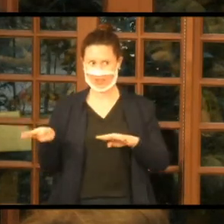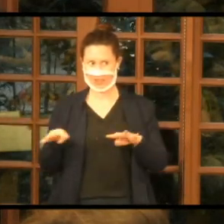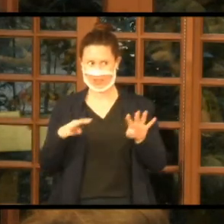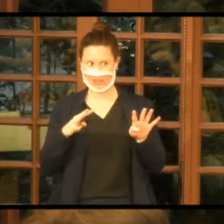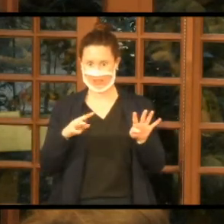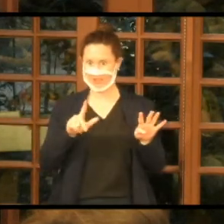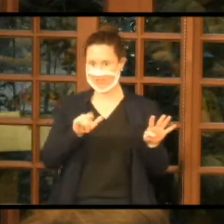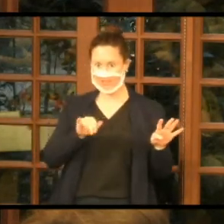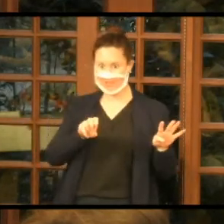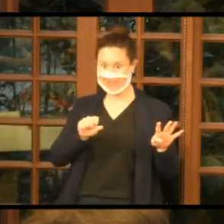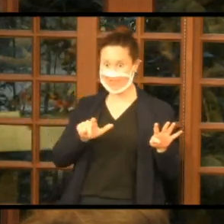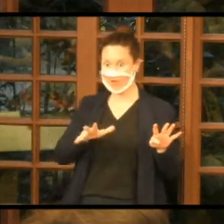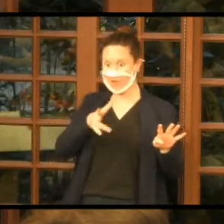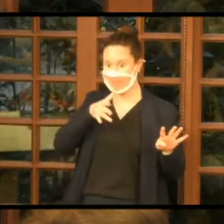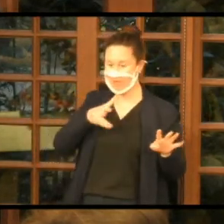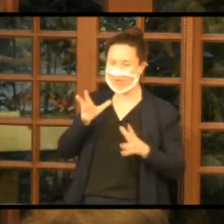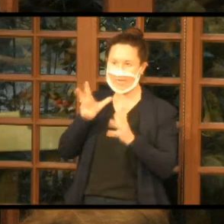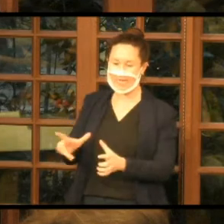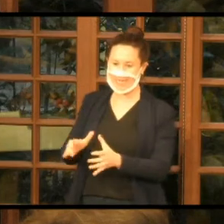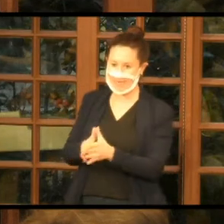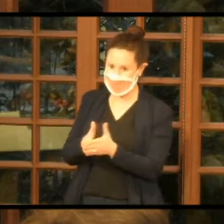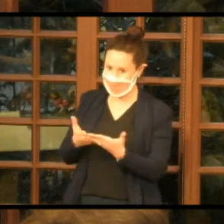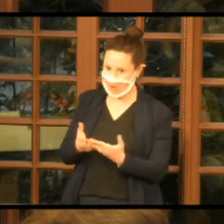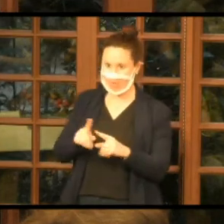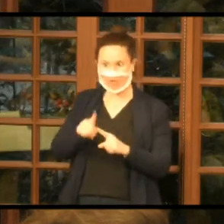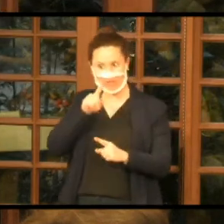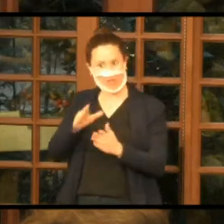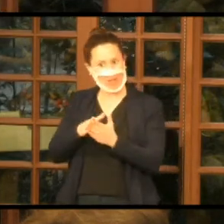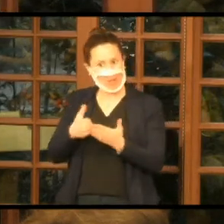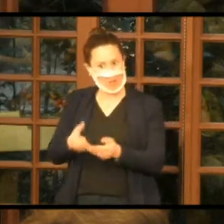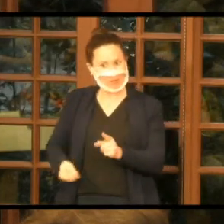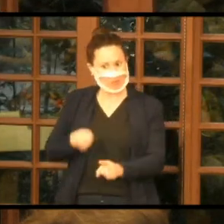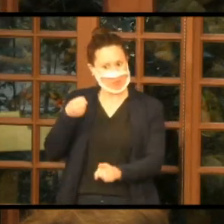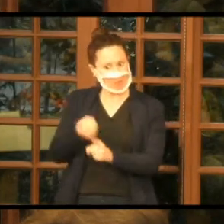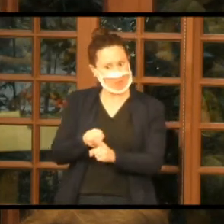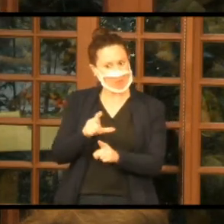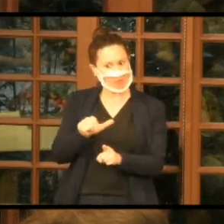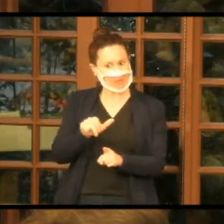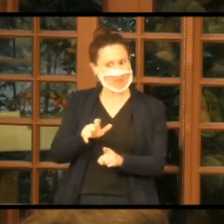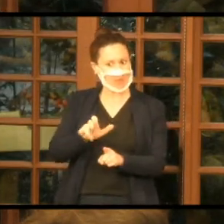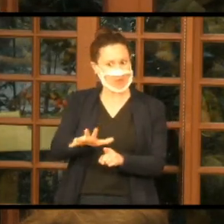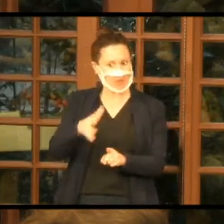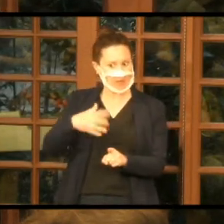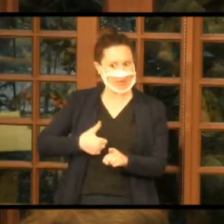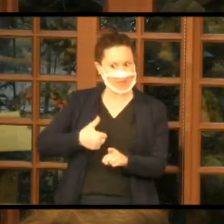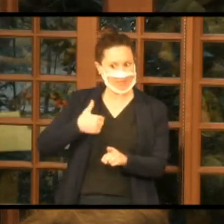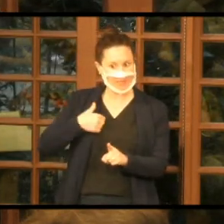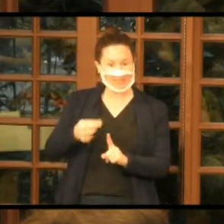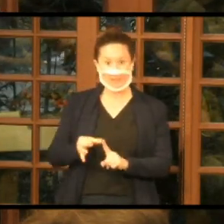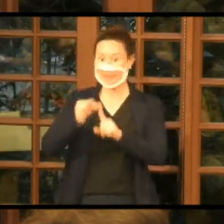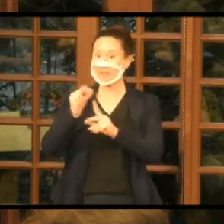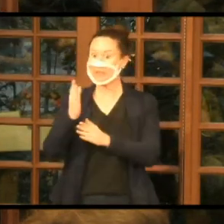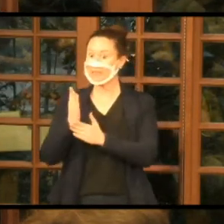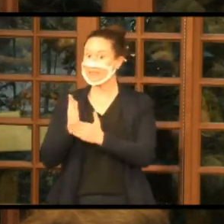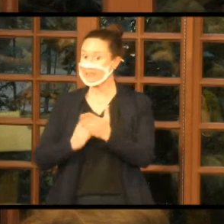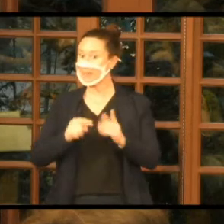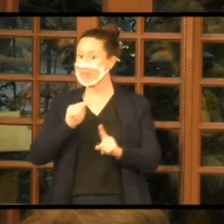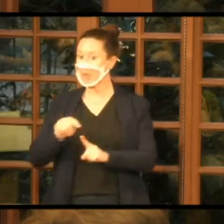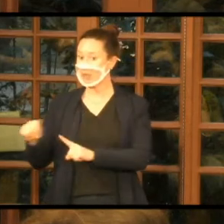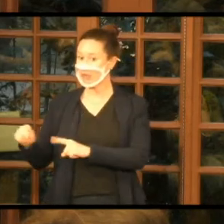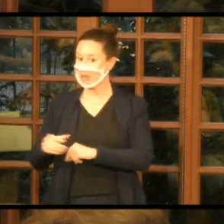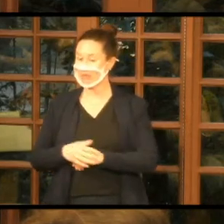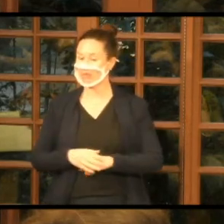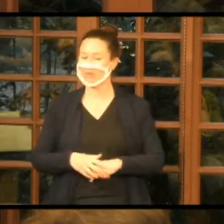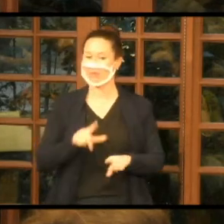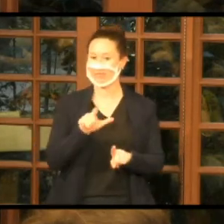Verity, had hated that book, but it had made a strong impression on Lizelle, especially some parts. Lizelle looked